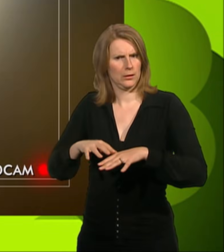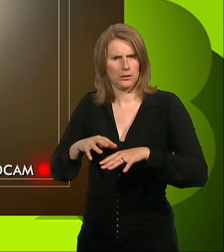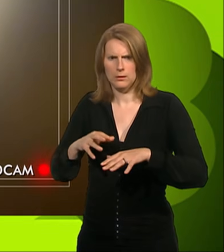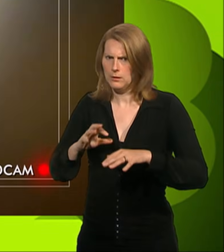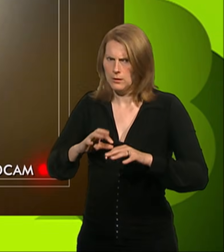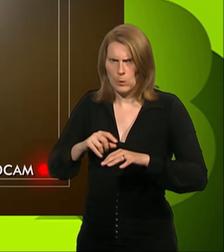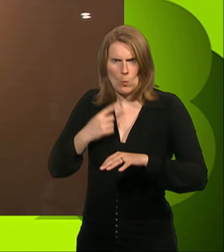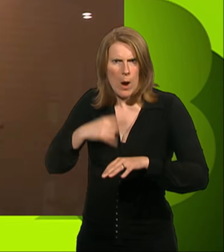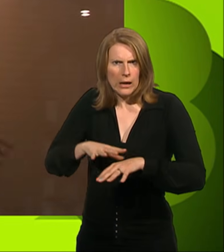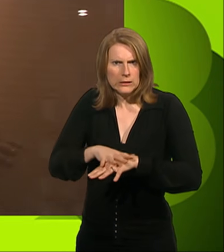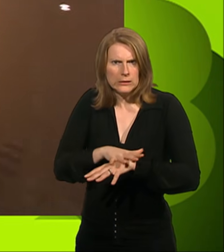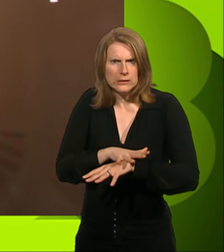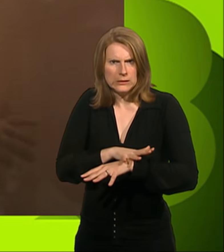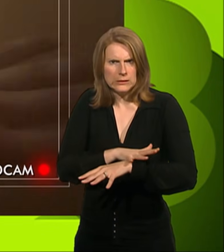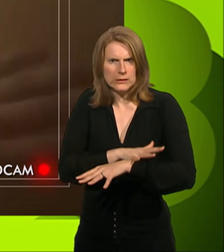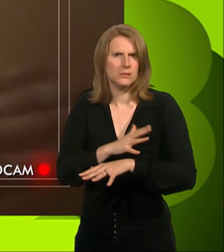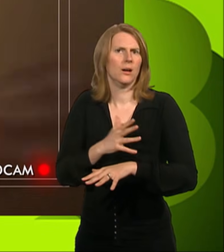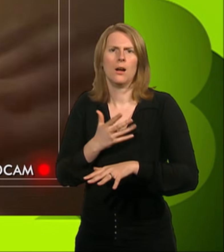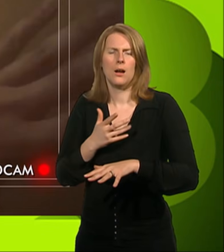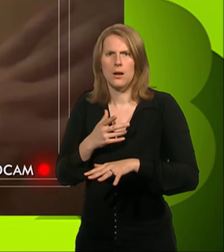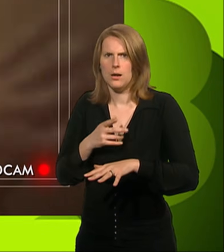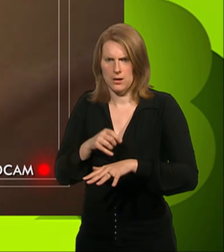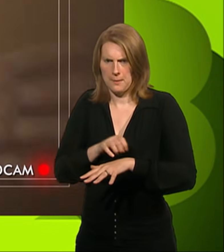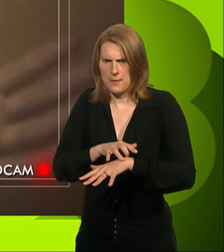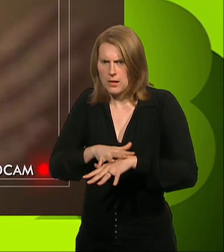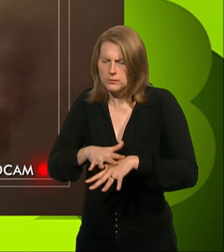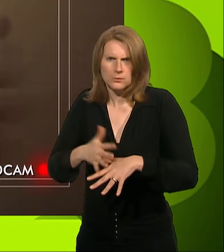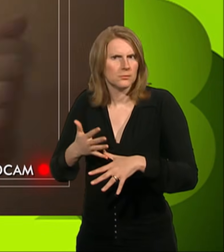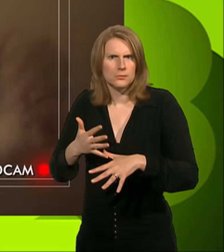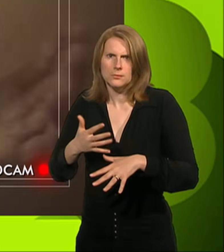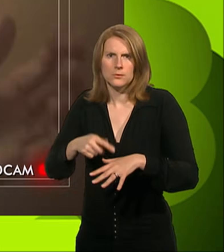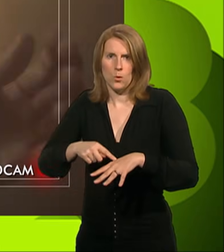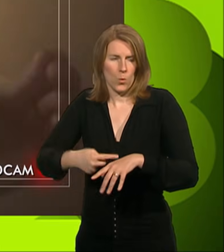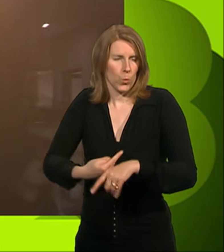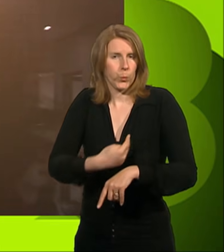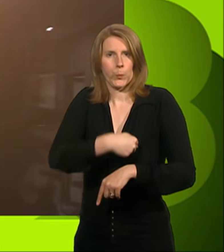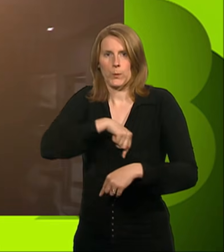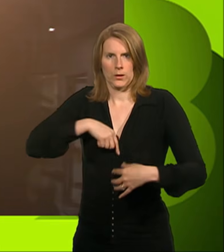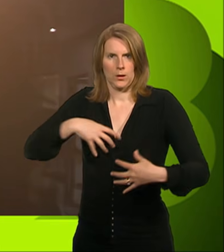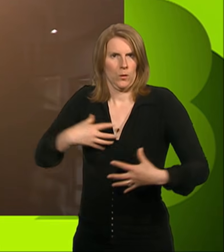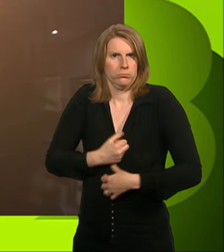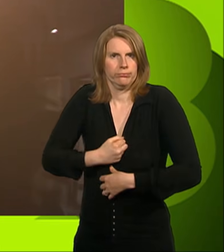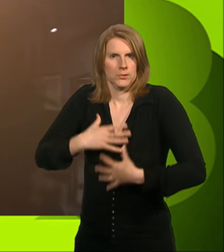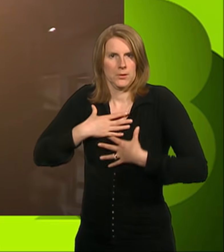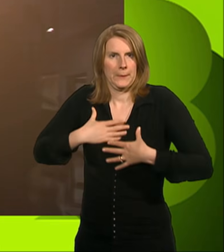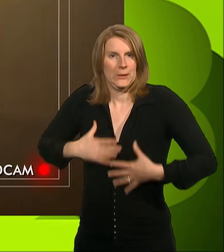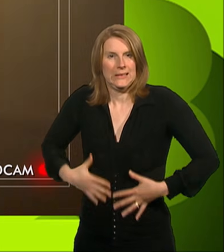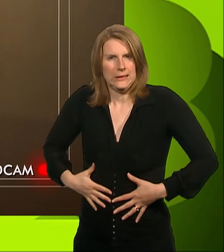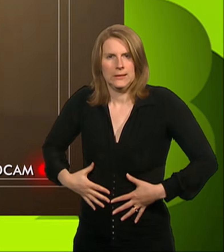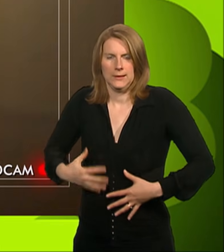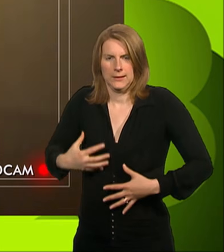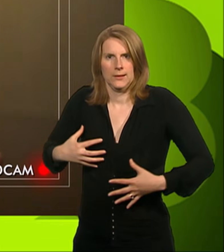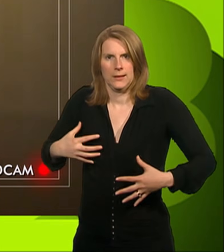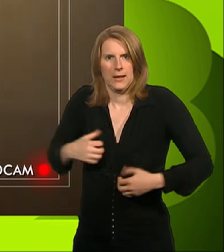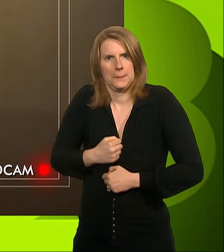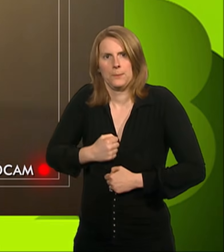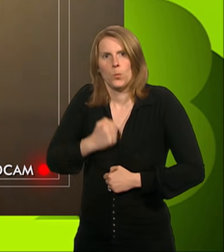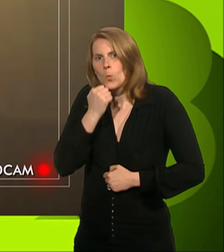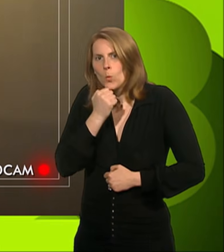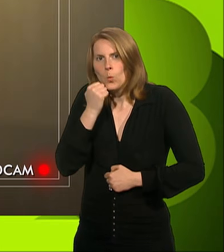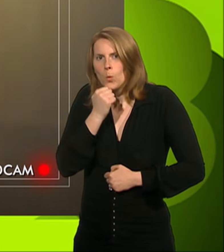me warm. As my hand gets cold, you can see all the blood goes out of my skin, and now my fingertips are